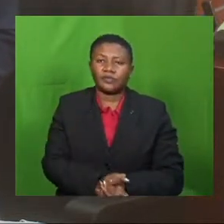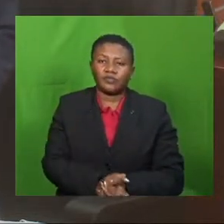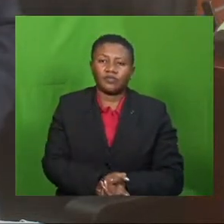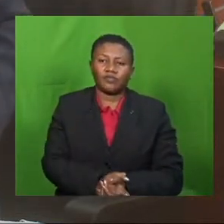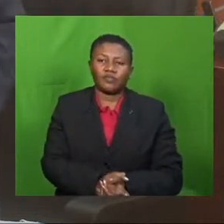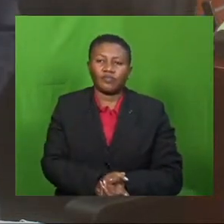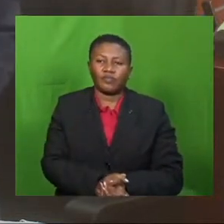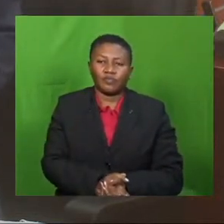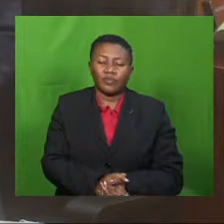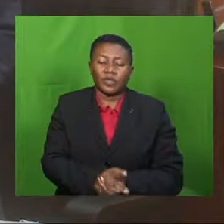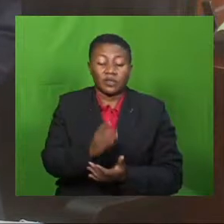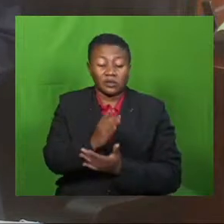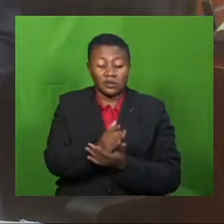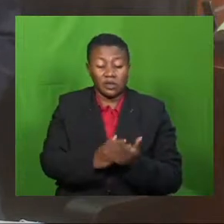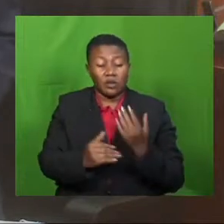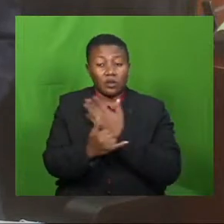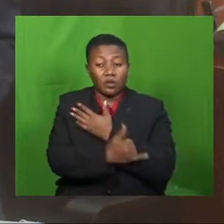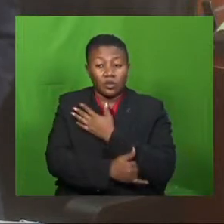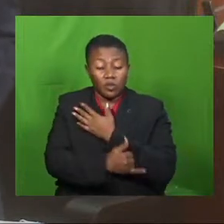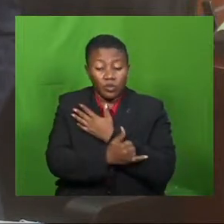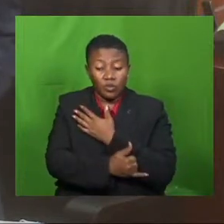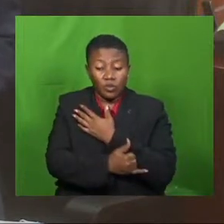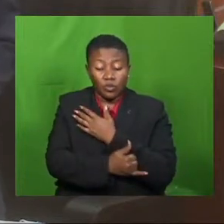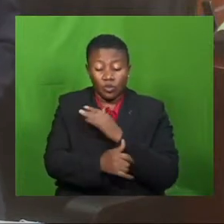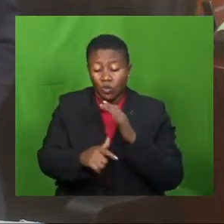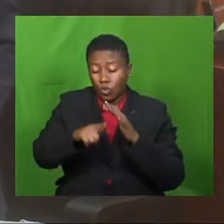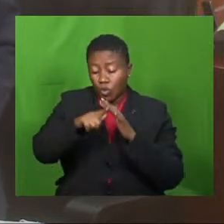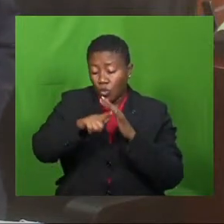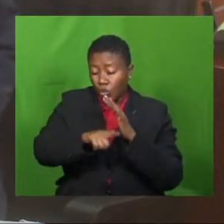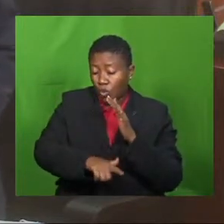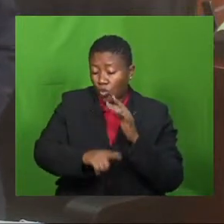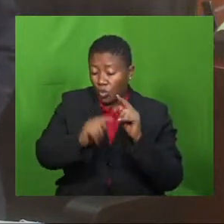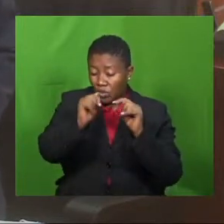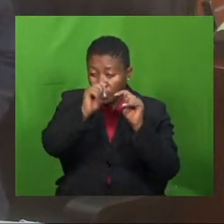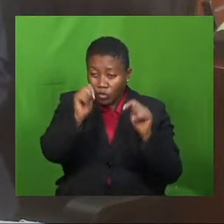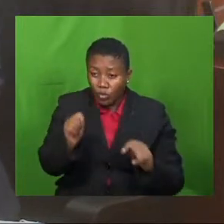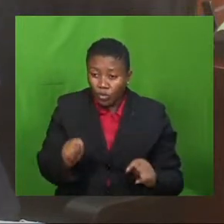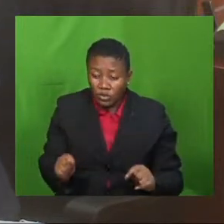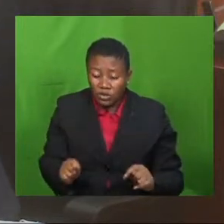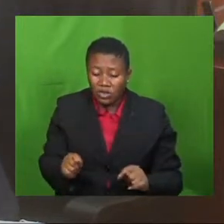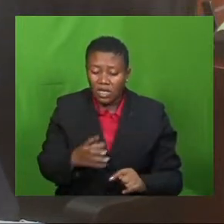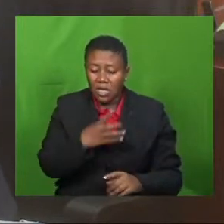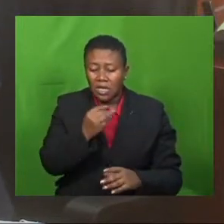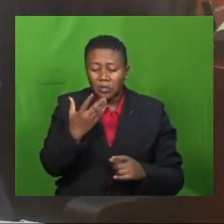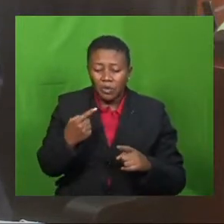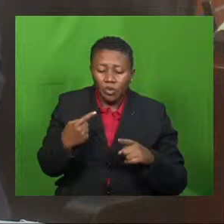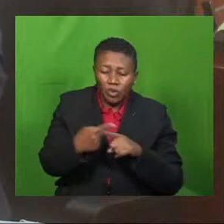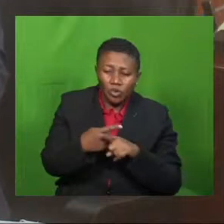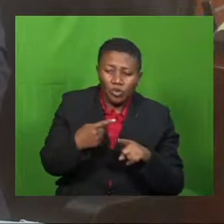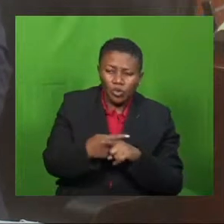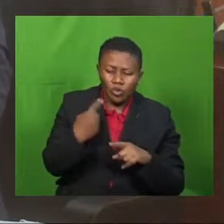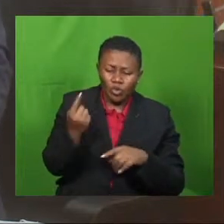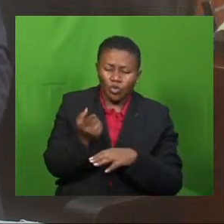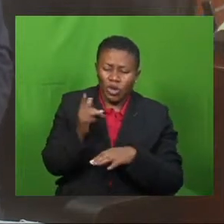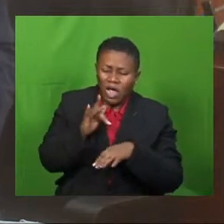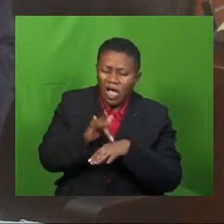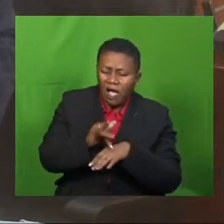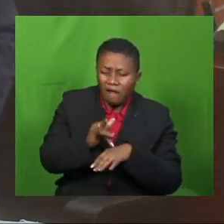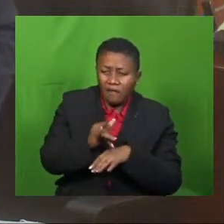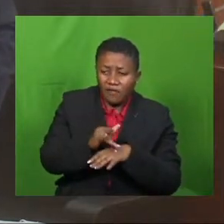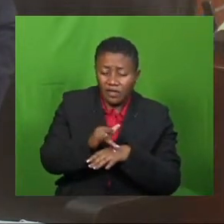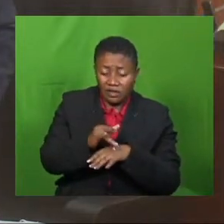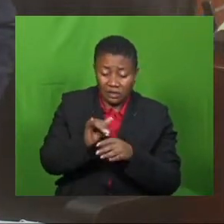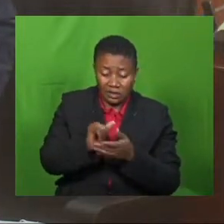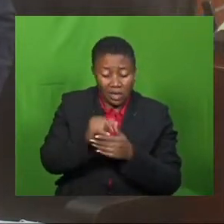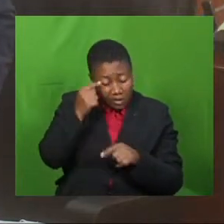In some countries, low technological uptake and conflict threaten the implementation of the